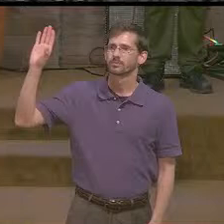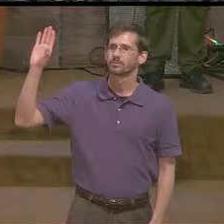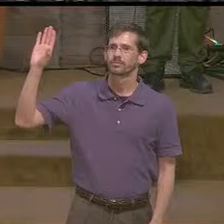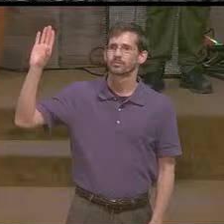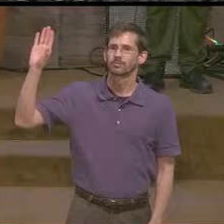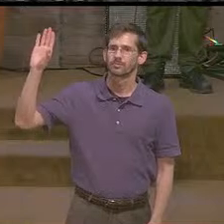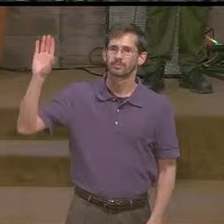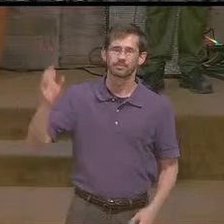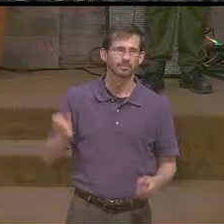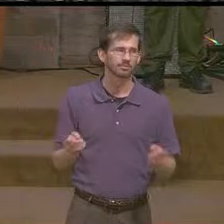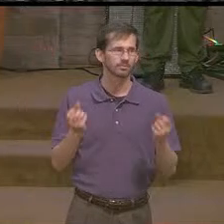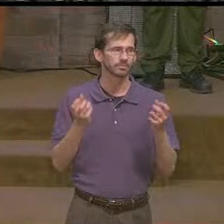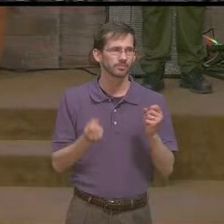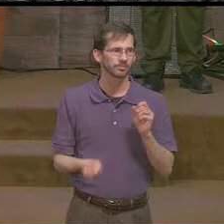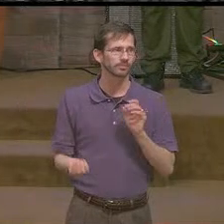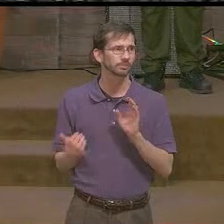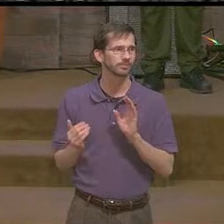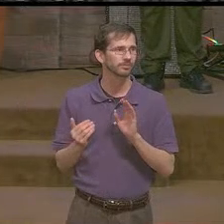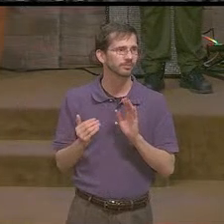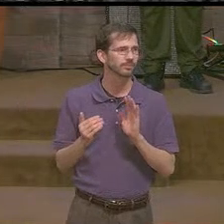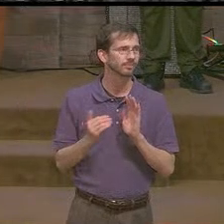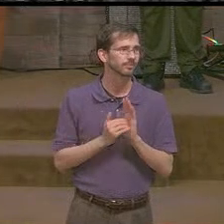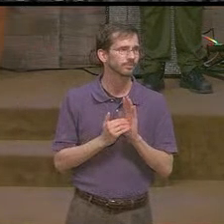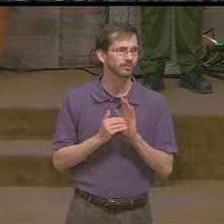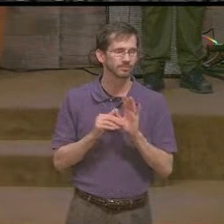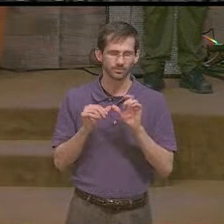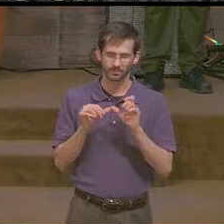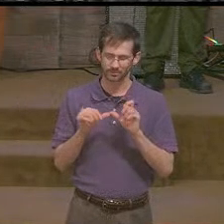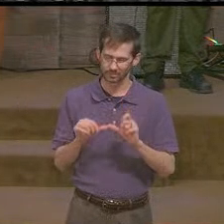Let's sing that again. Constant Savior.